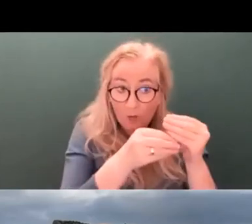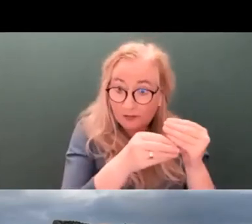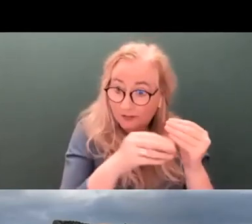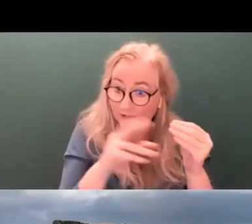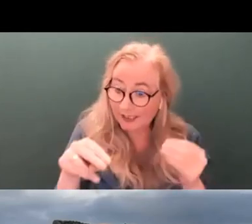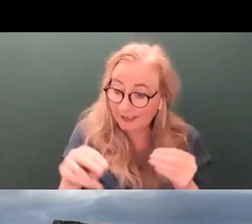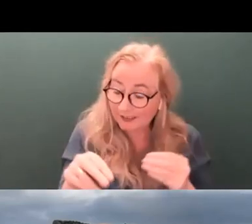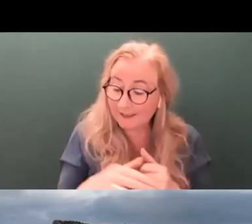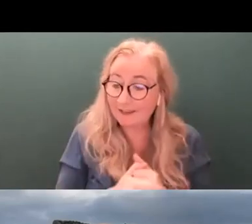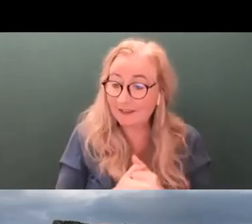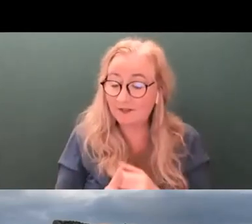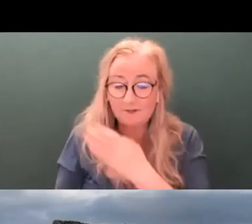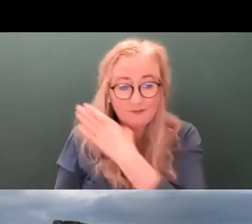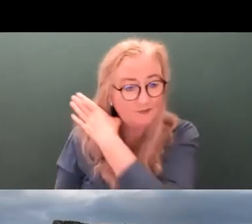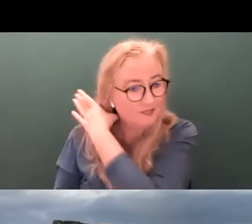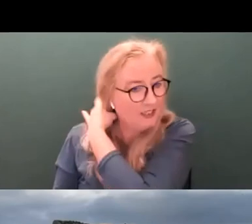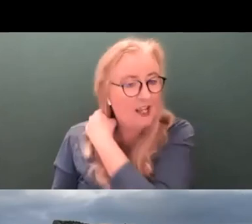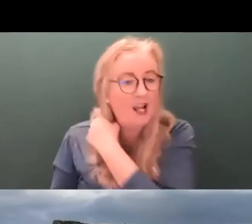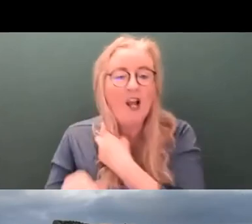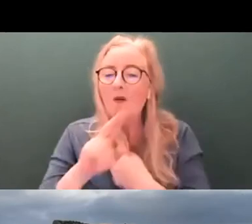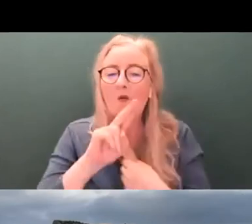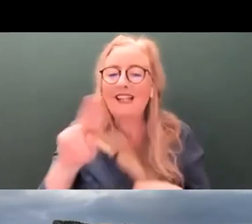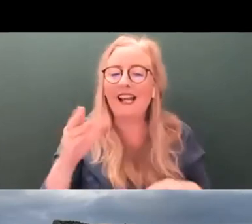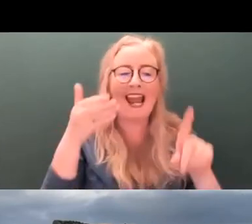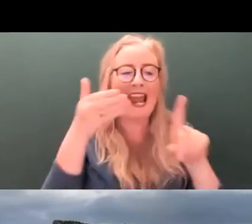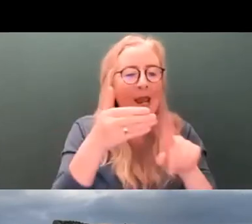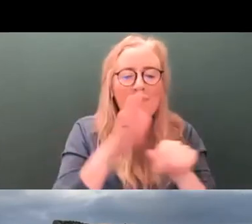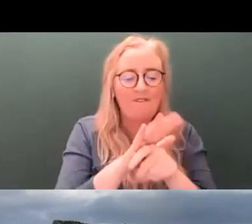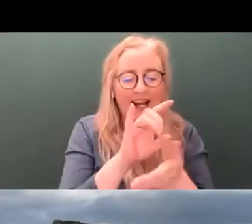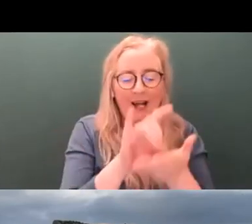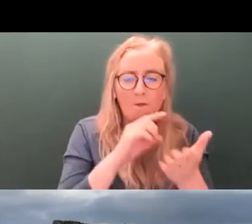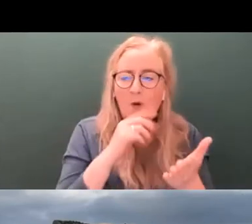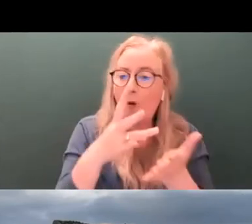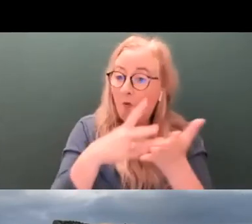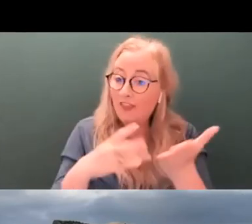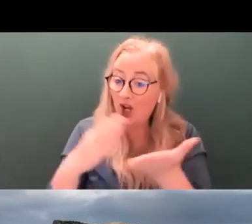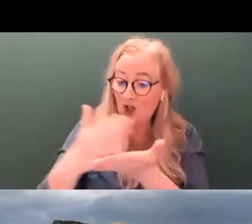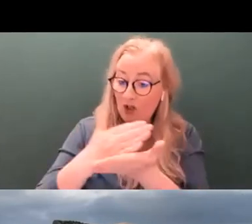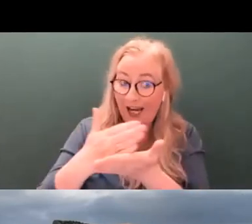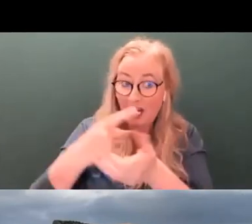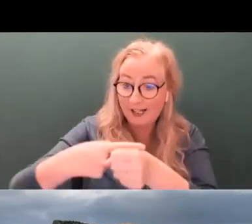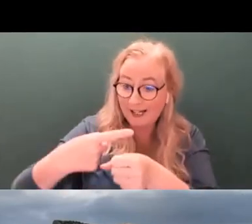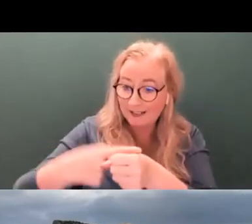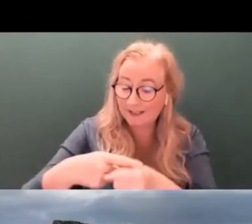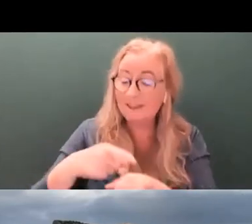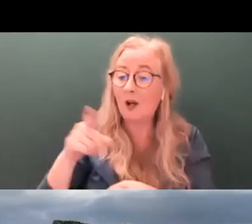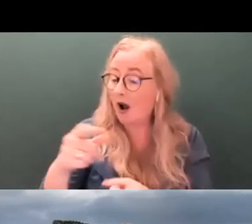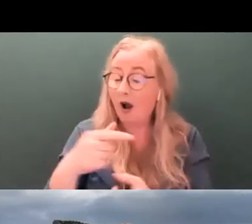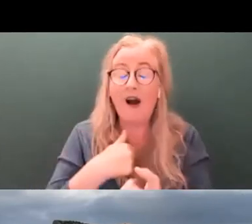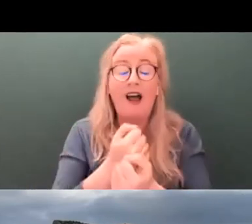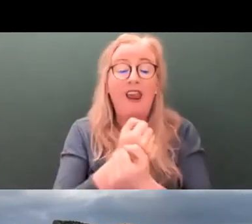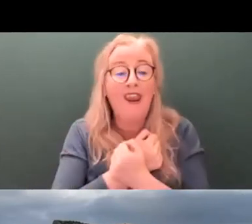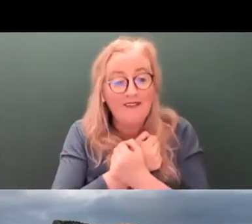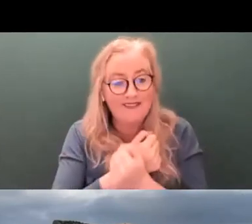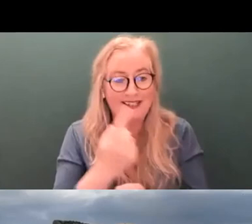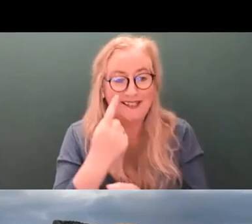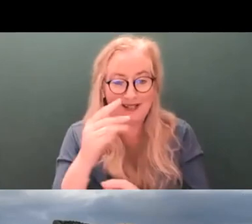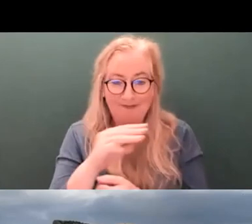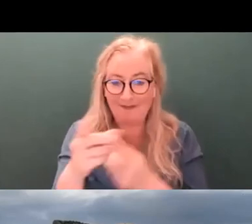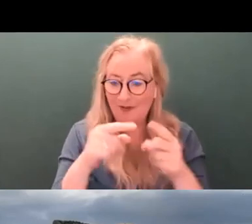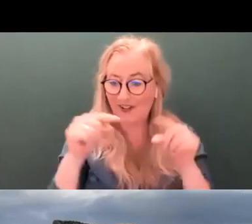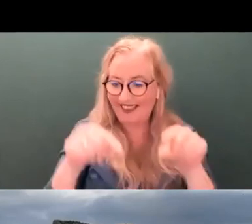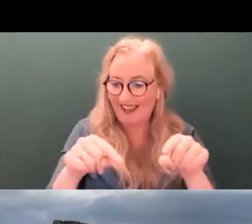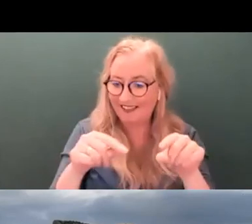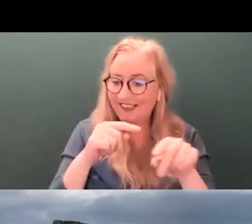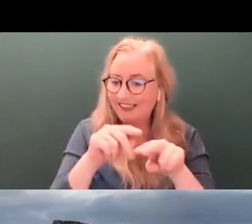Yeah, it wasn't done specifically for Heritage Week if it's worth sharing again to a new audience. Yeah, so we love to see people do that if this isn't just